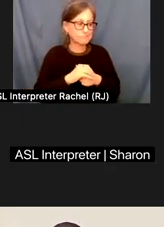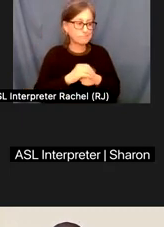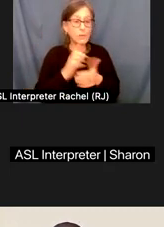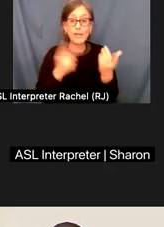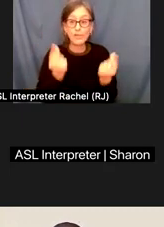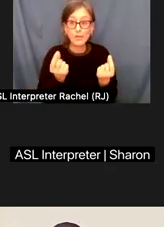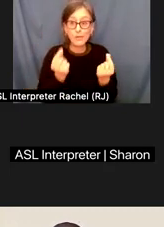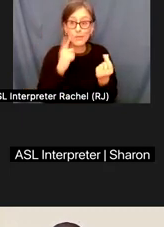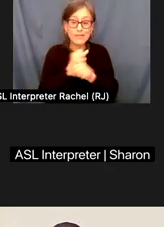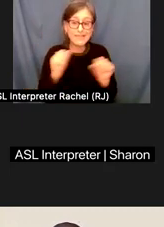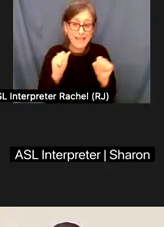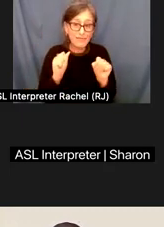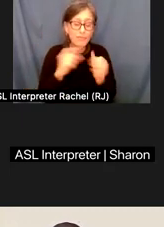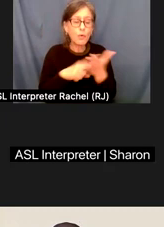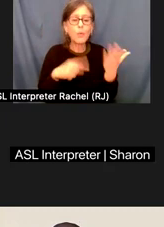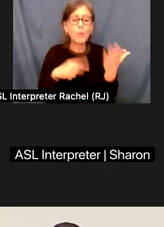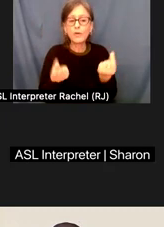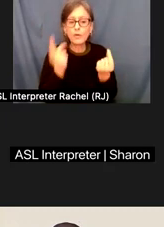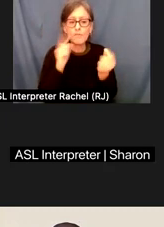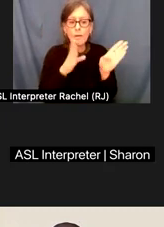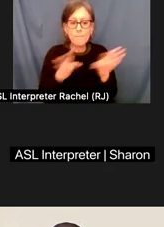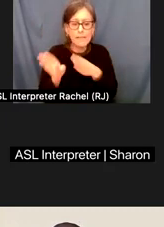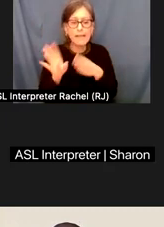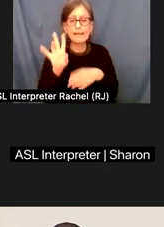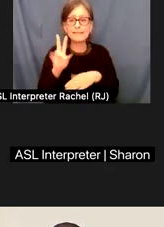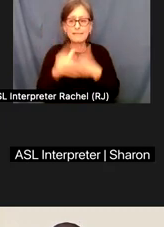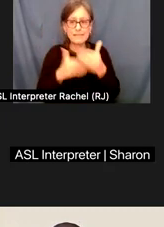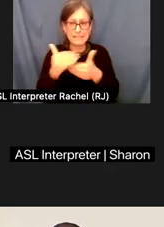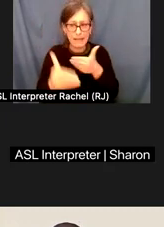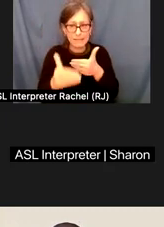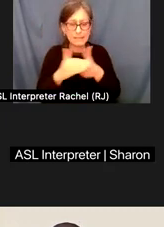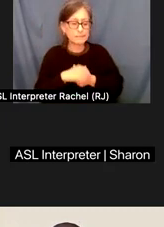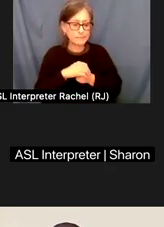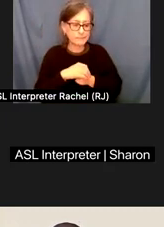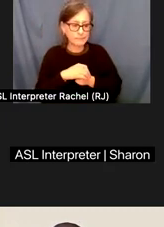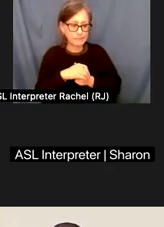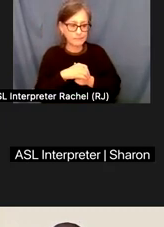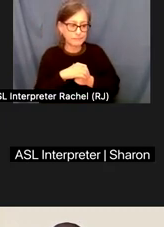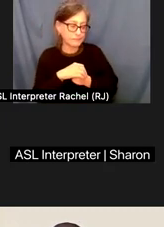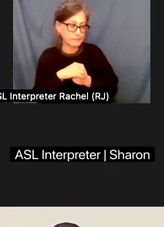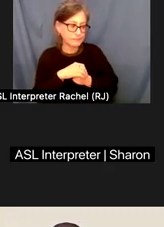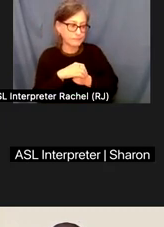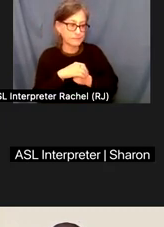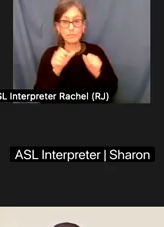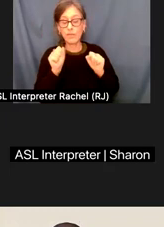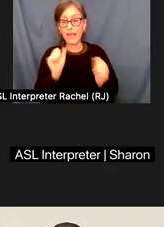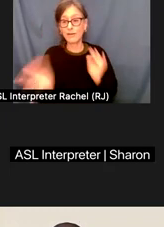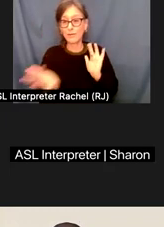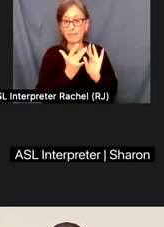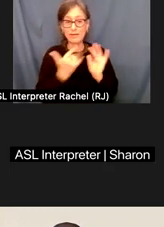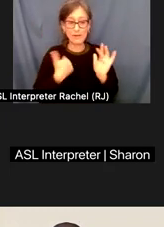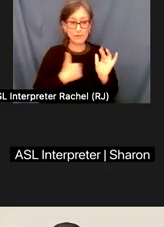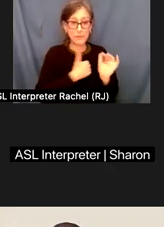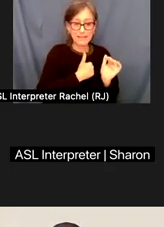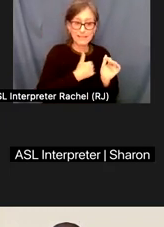do to be safe, what to do for the planning, the 7 steps, and you can reach out to us if you'd